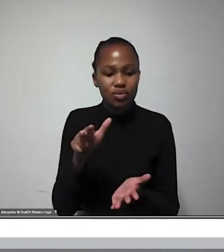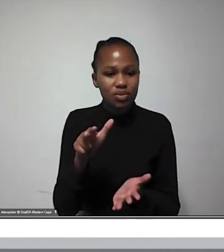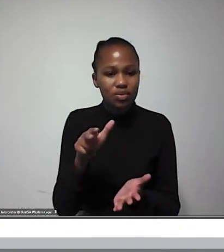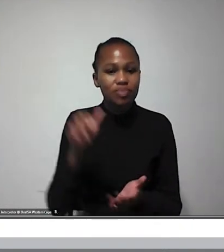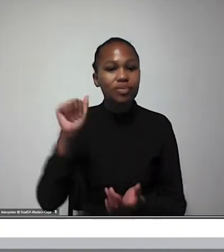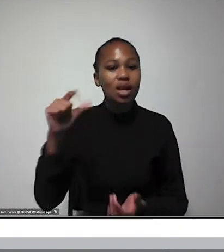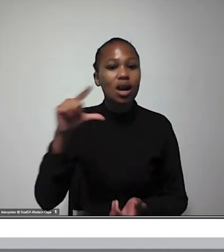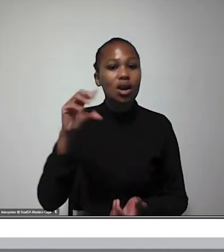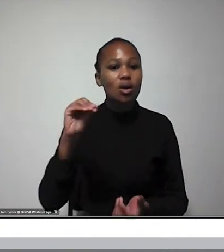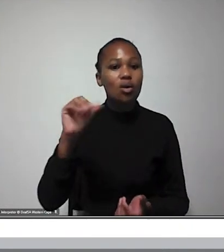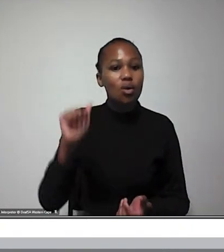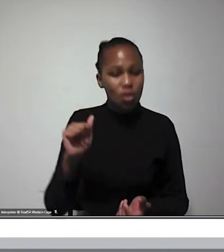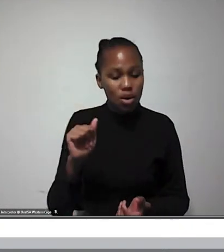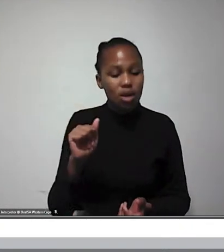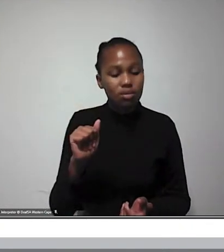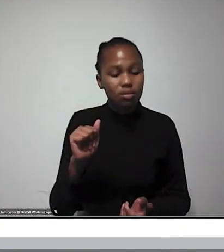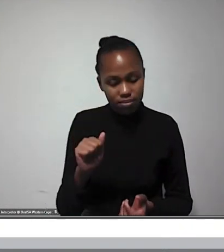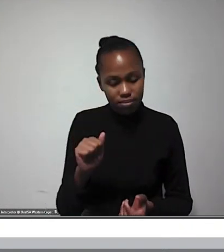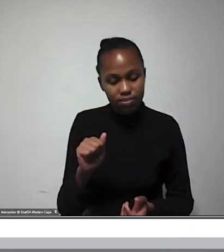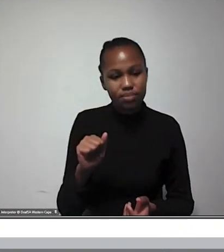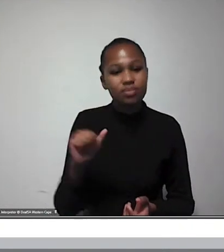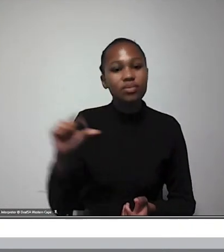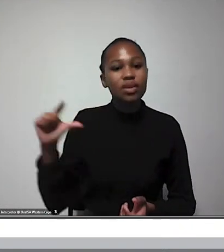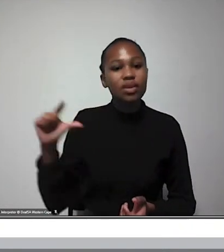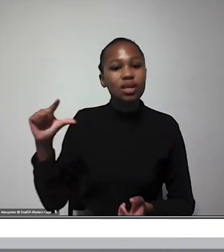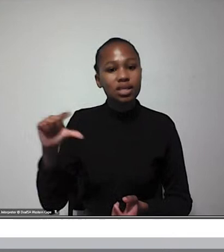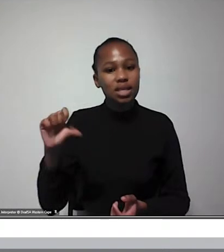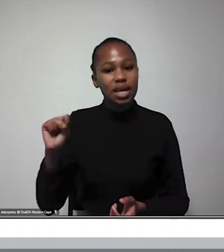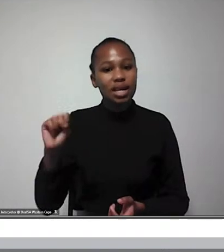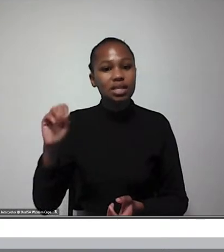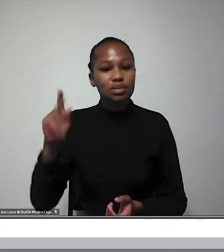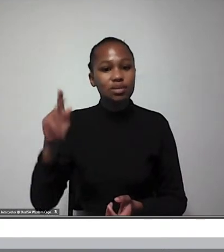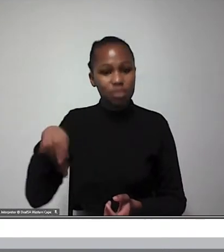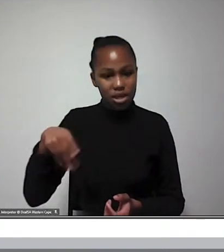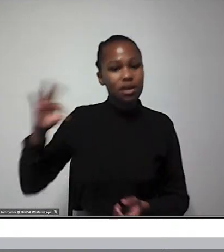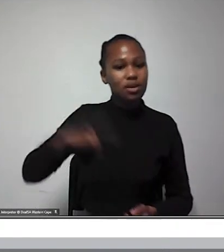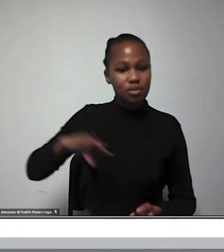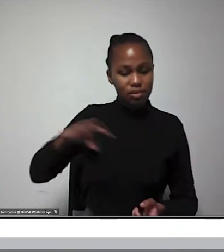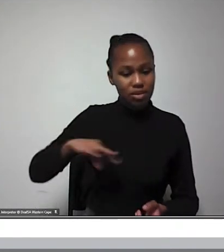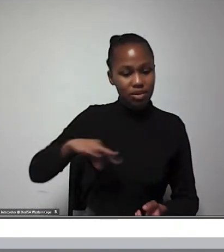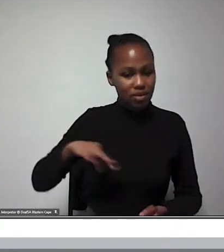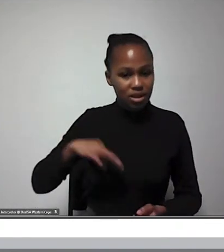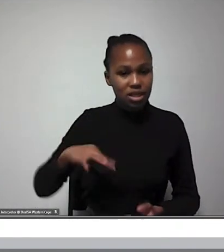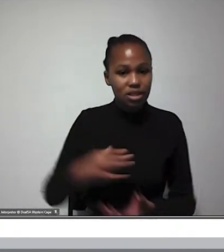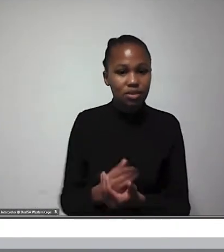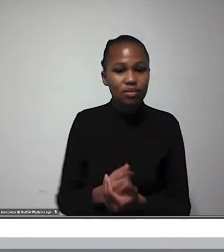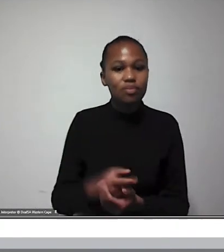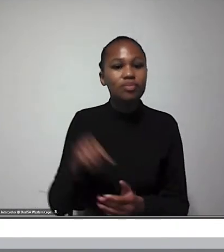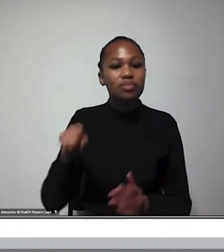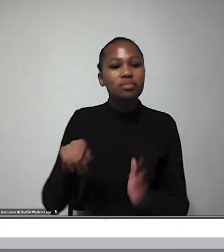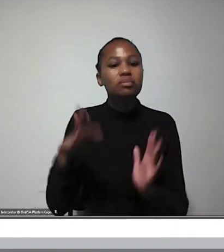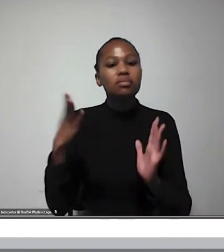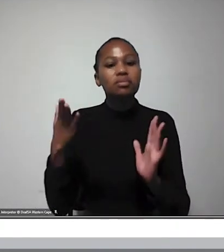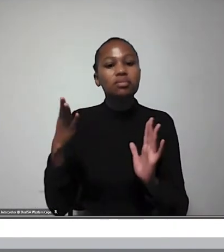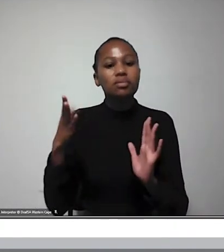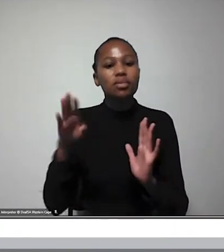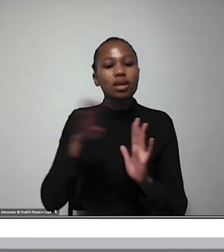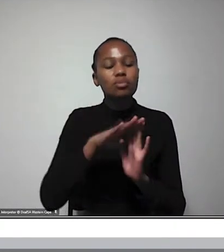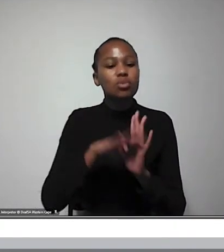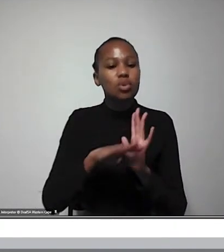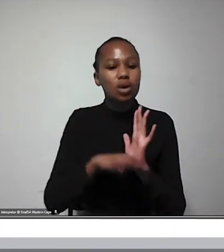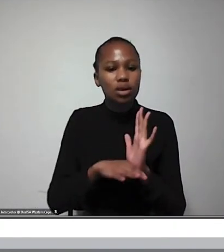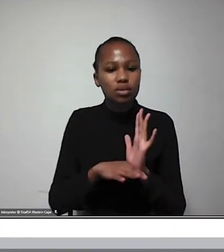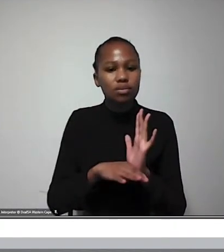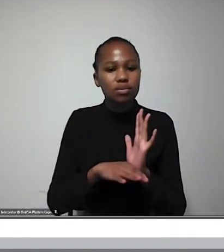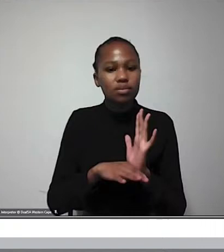that GSP benefits continue for AGOA beneficiaries, even though the program as a whole was not reauthorized.